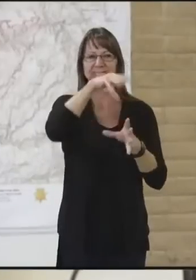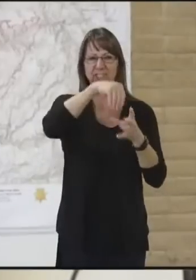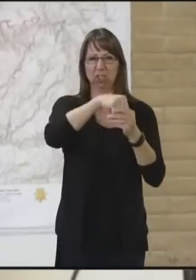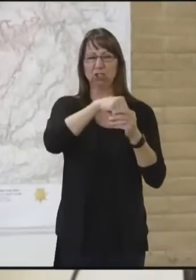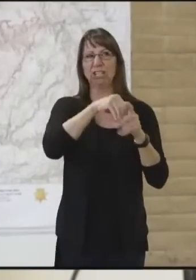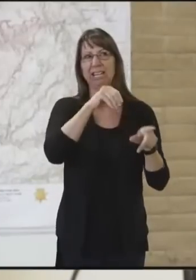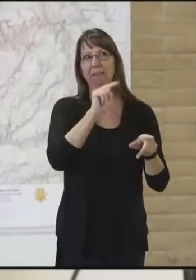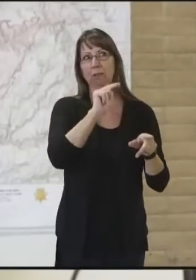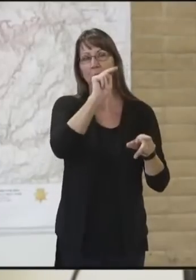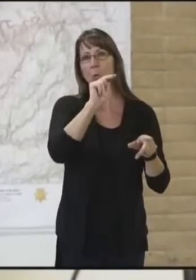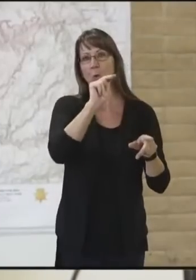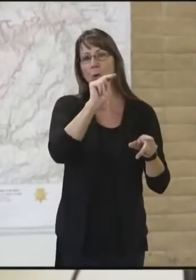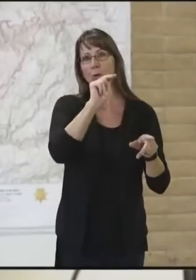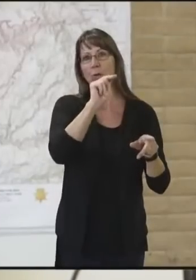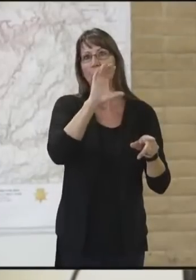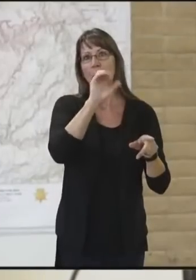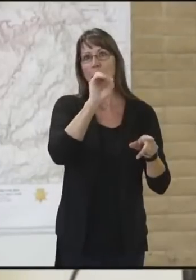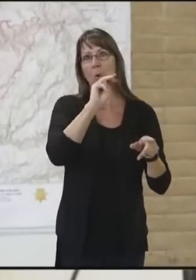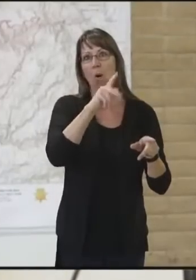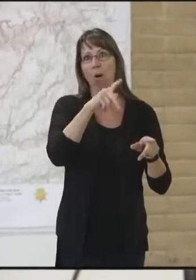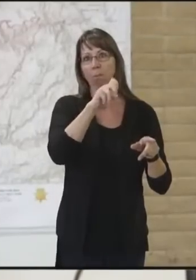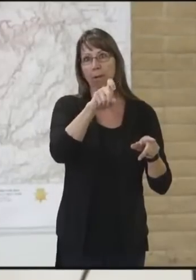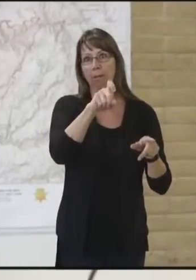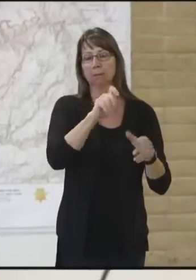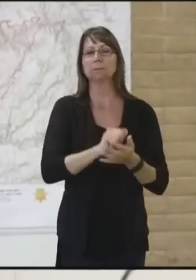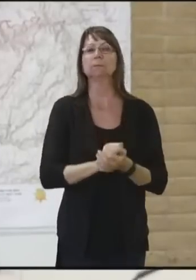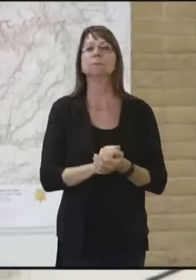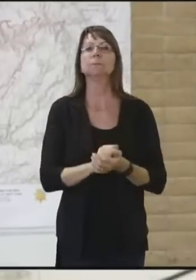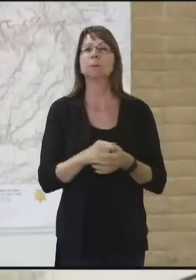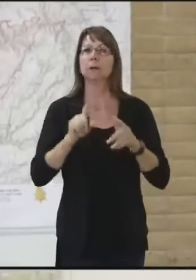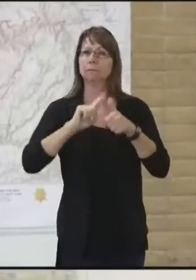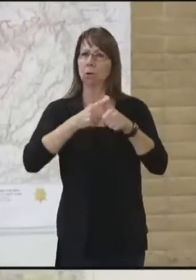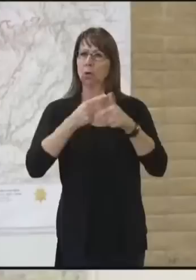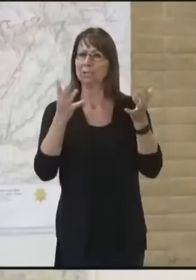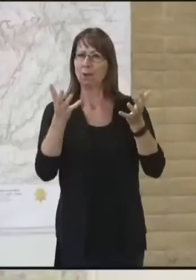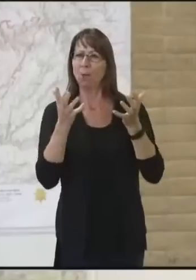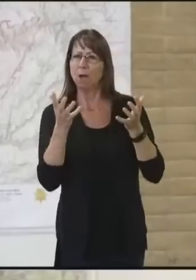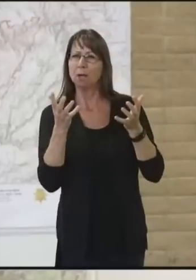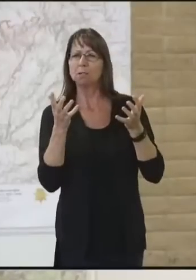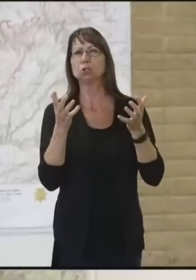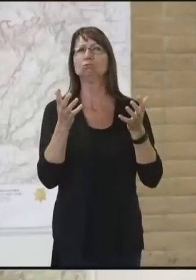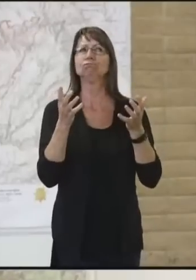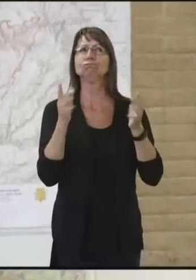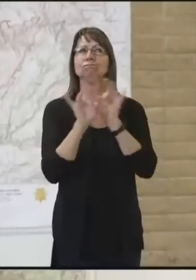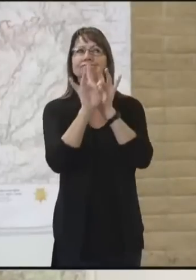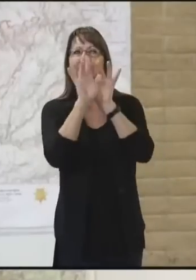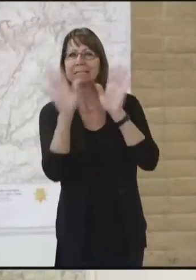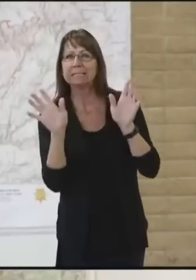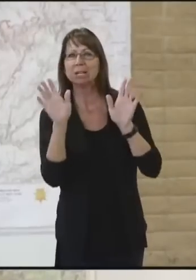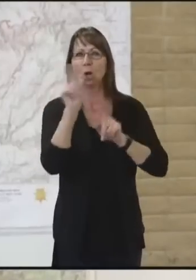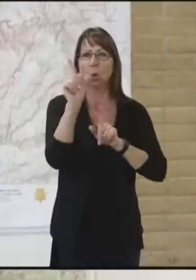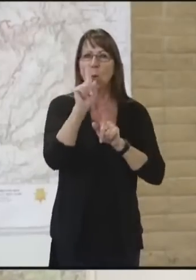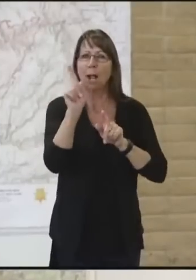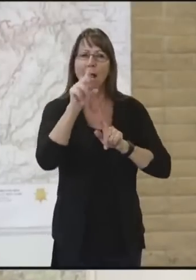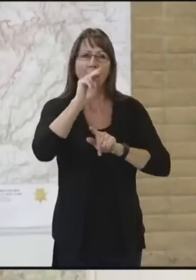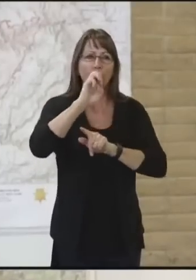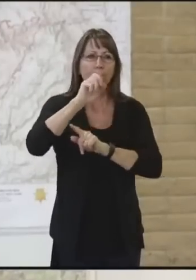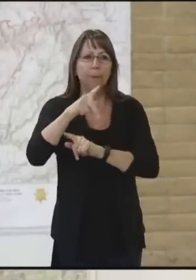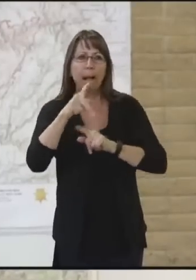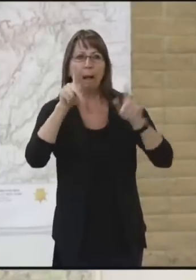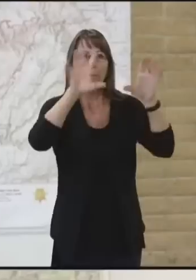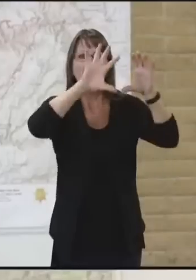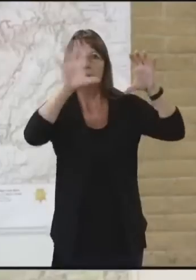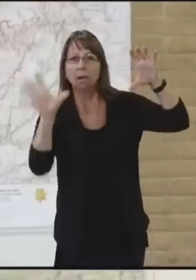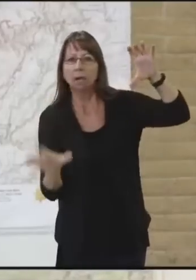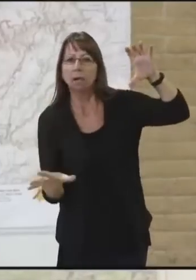complex. And I will start by orienting us to the map here. And I'll begin in the north in the